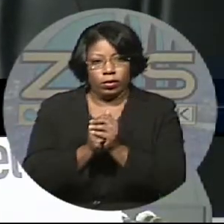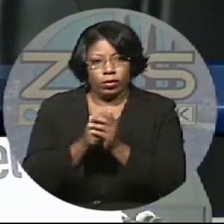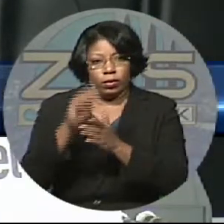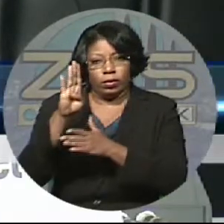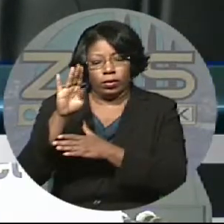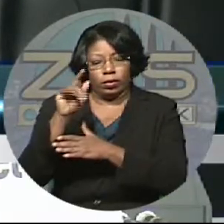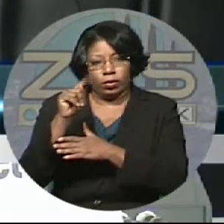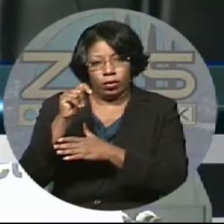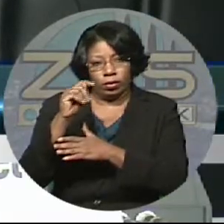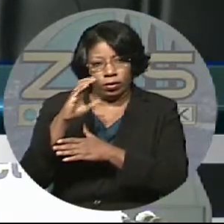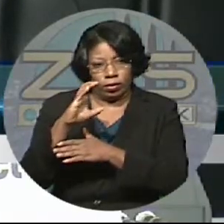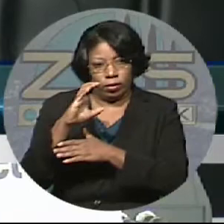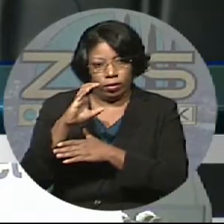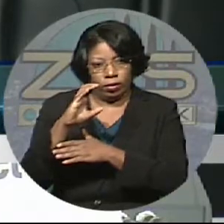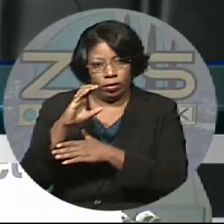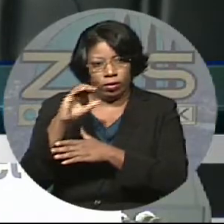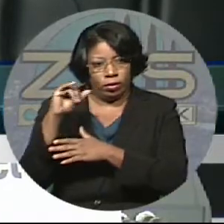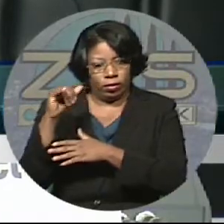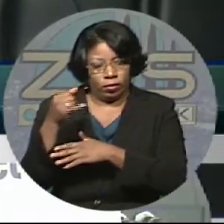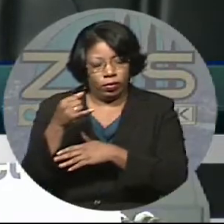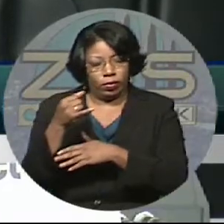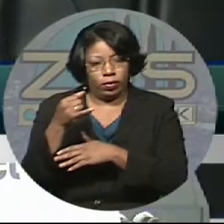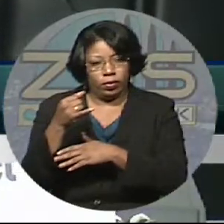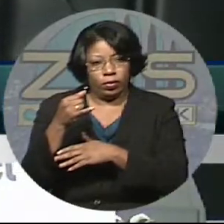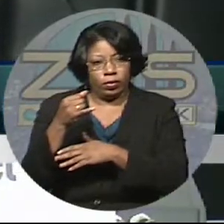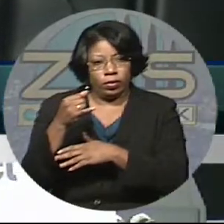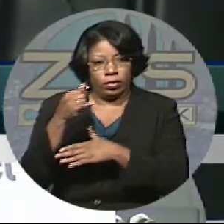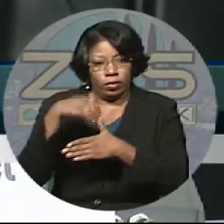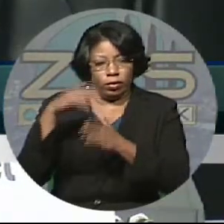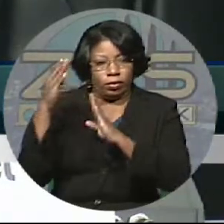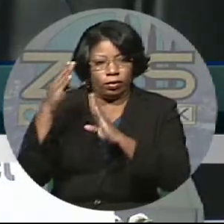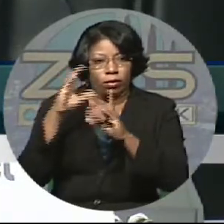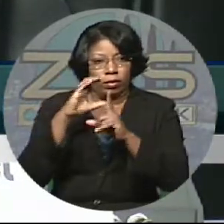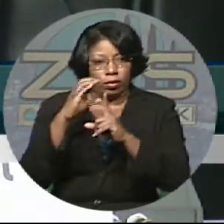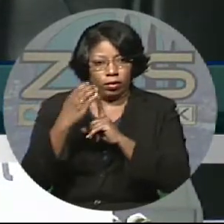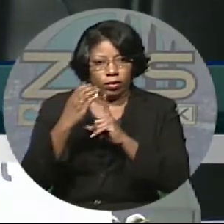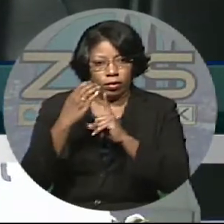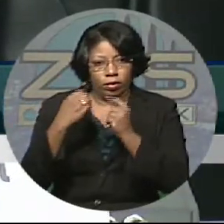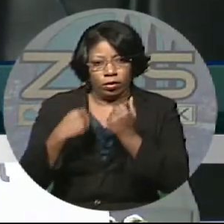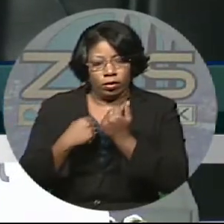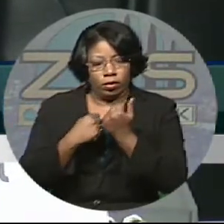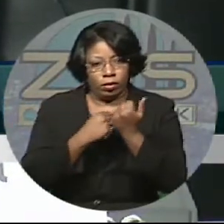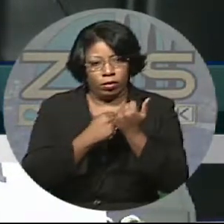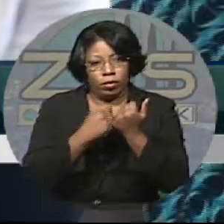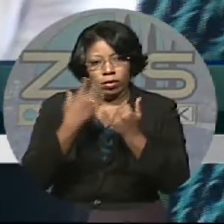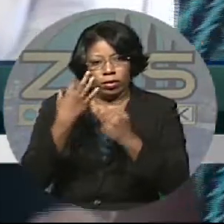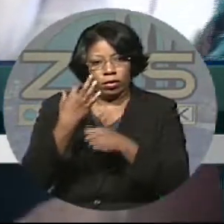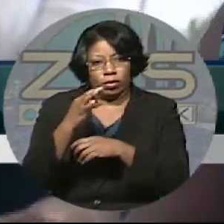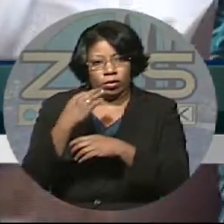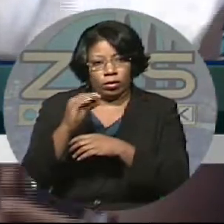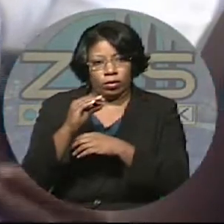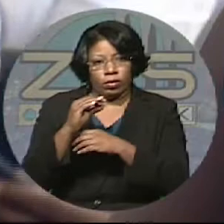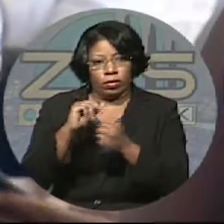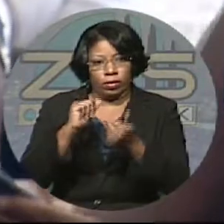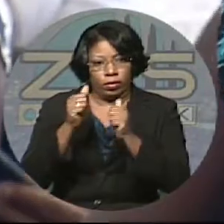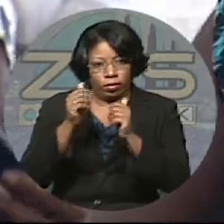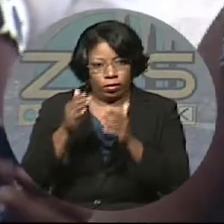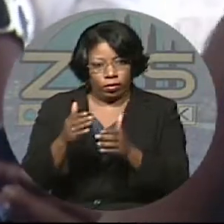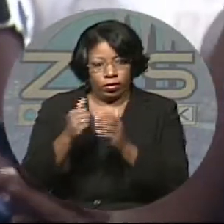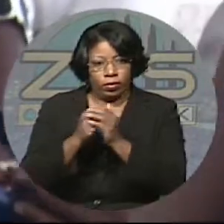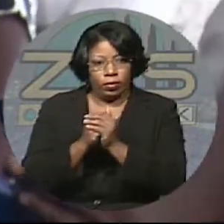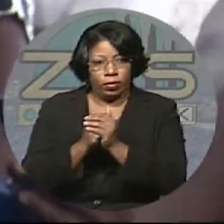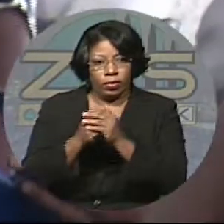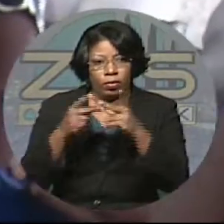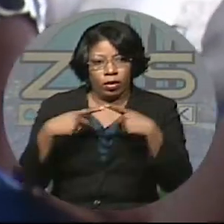always been embedded in Bahamian culture and in the sponsoring of Bahamian athletes. So we've